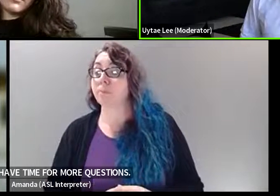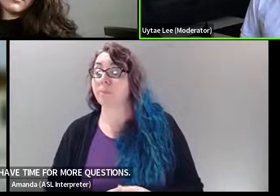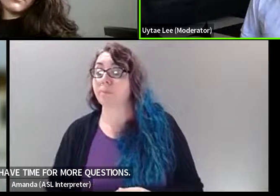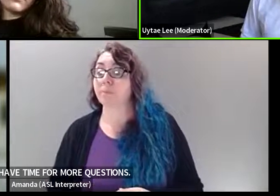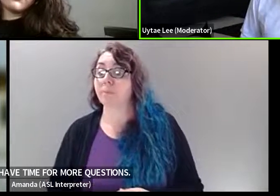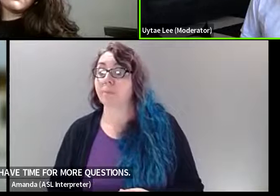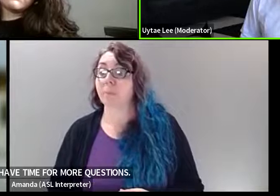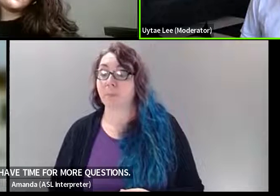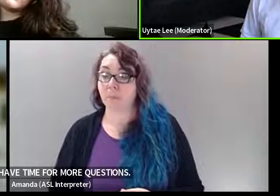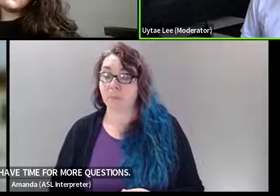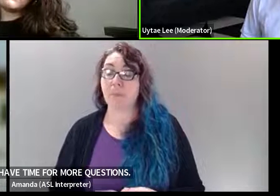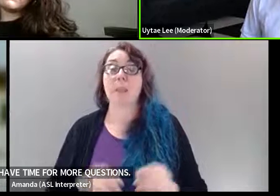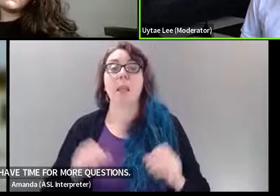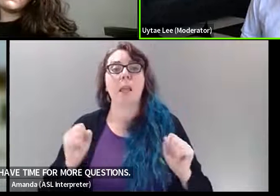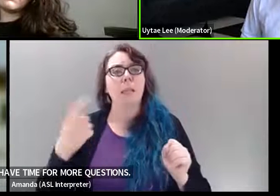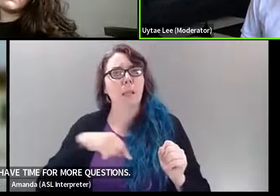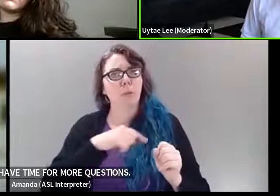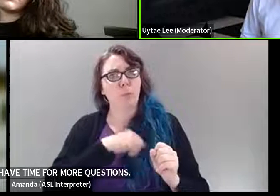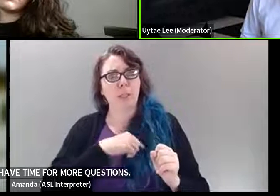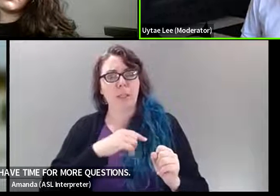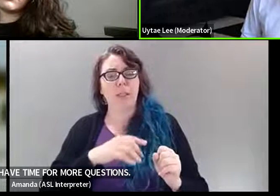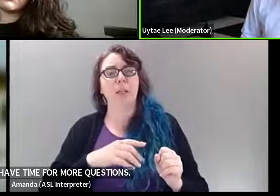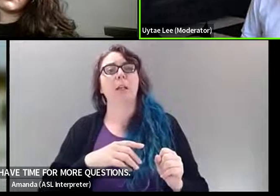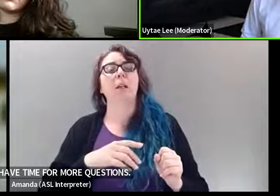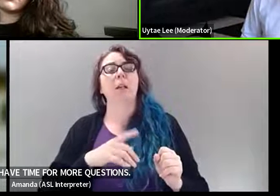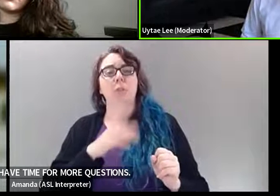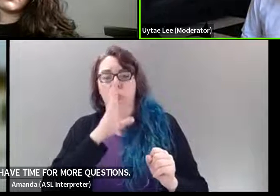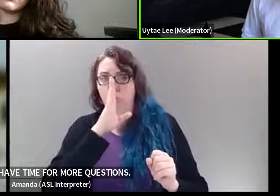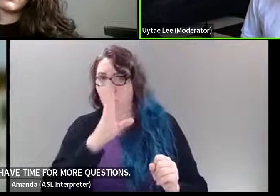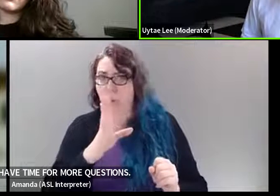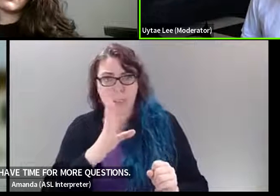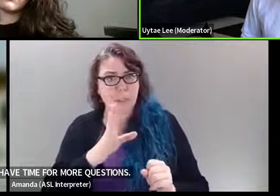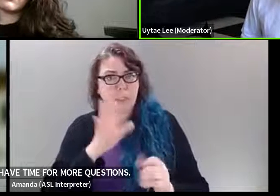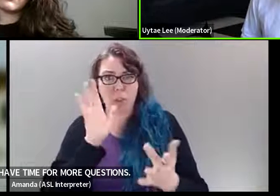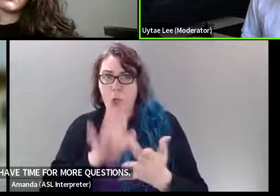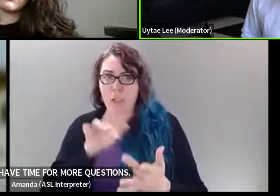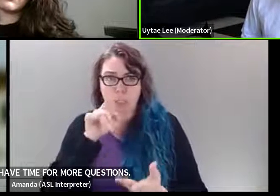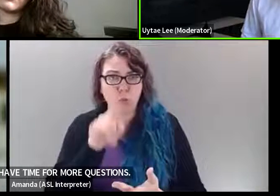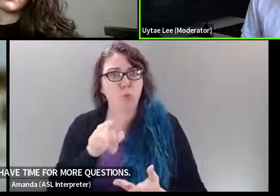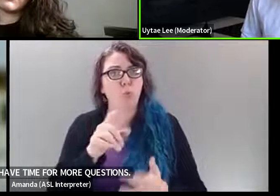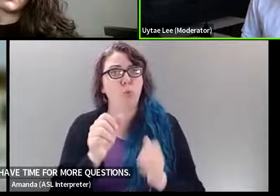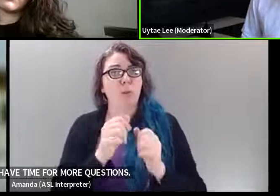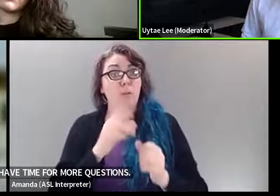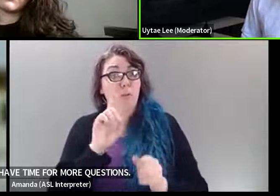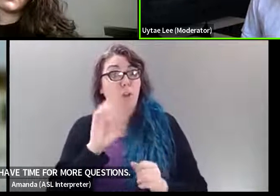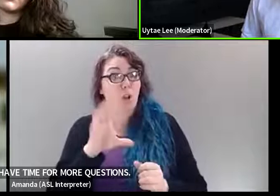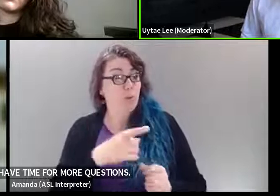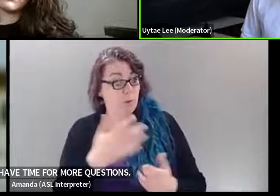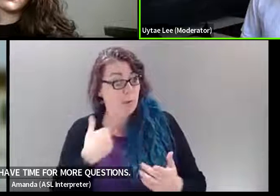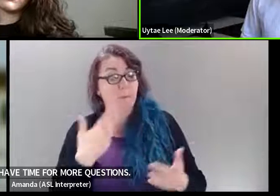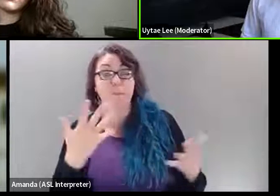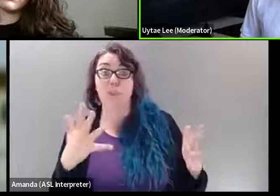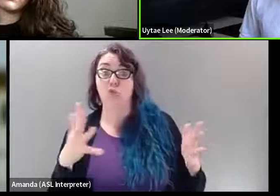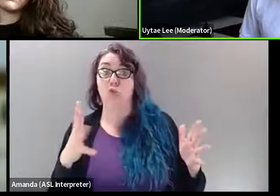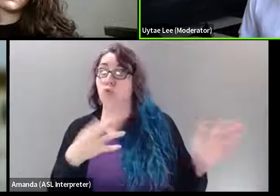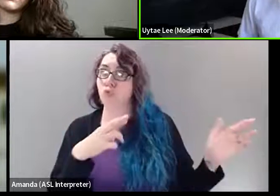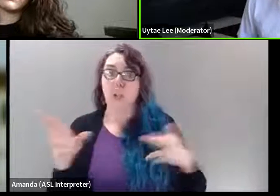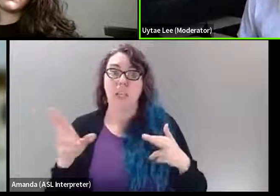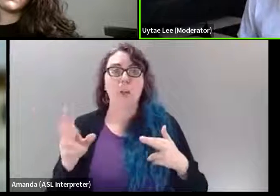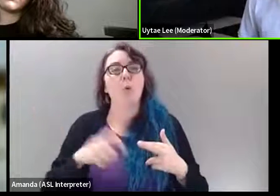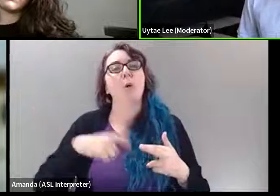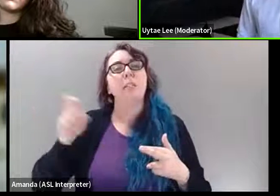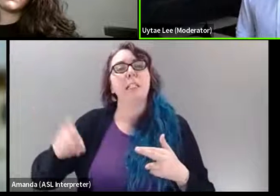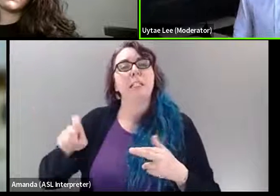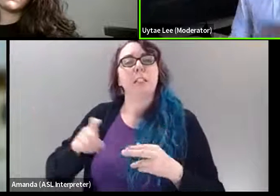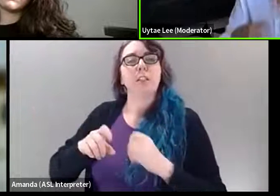can we go directly to you with a finished documentary, or do we need a distributor attached? I'm not sure if I quite understand